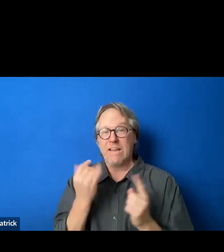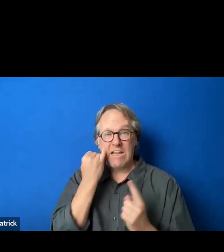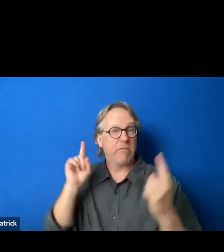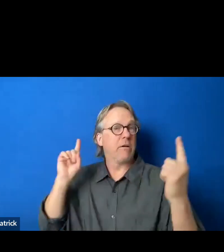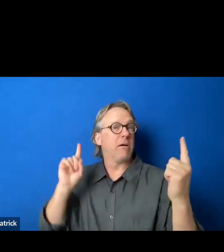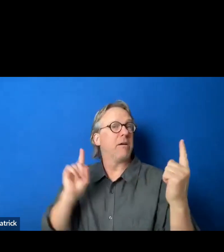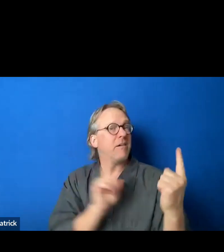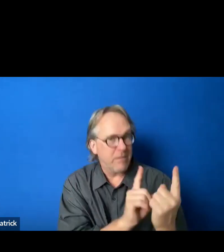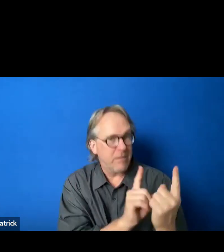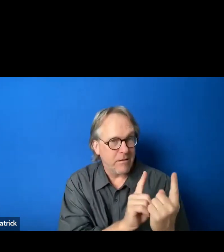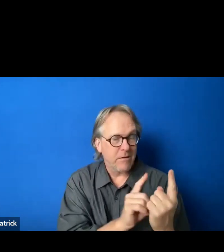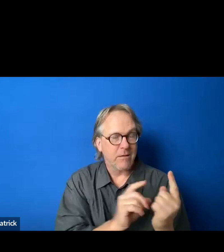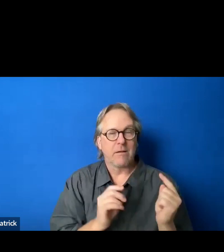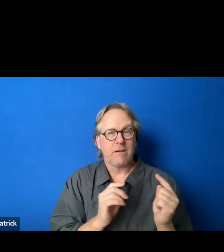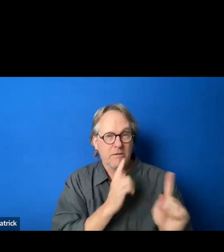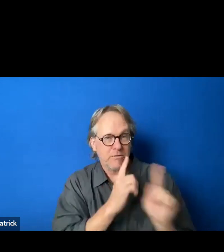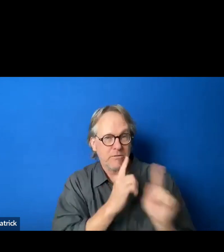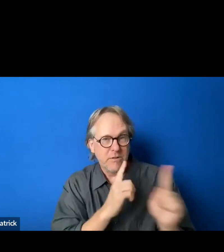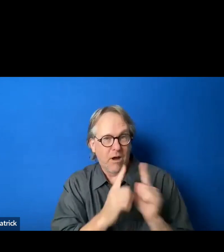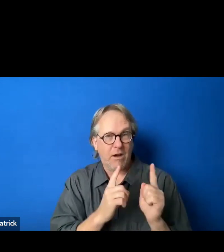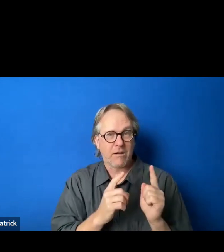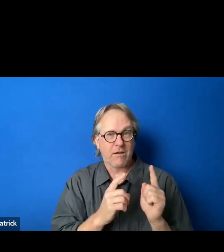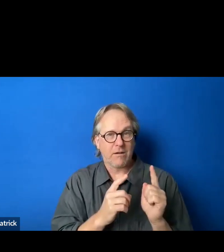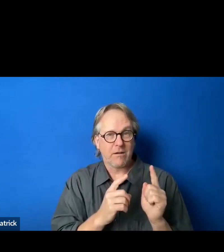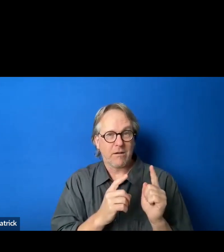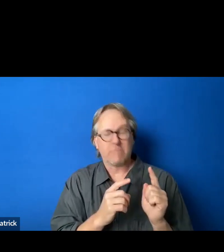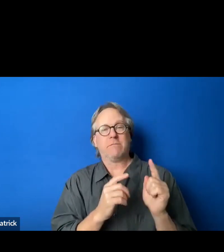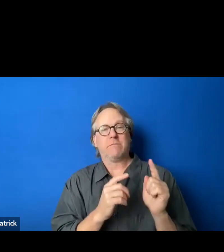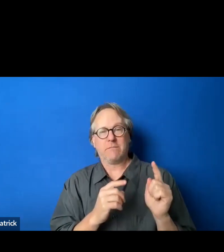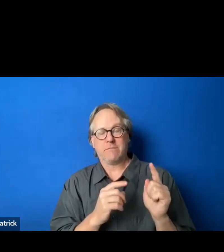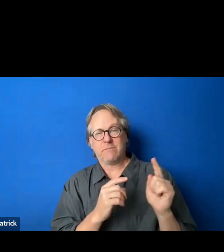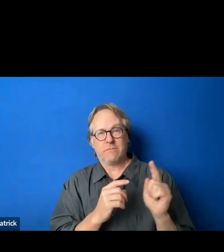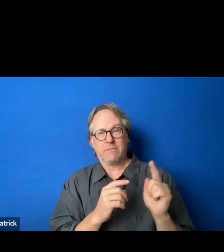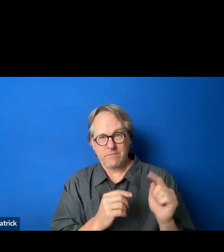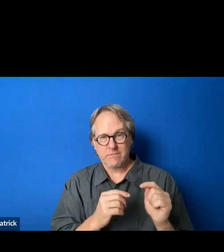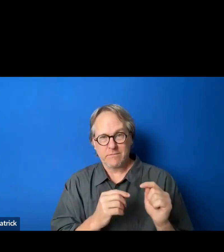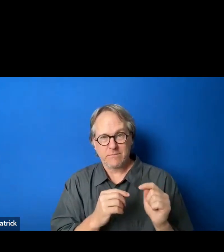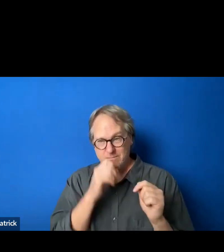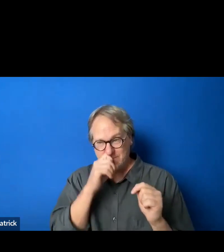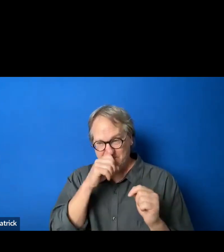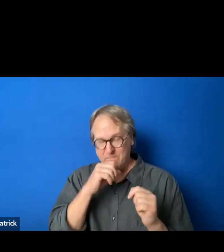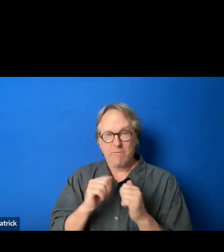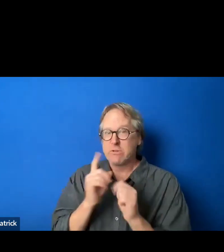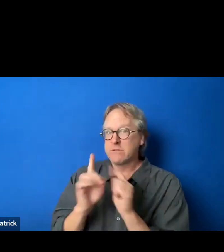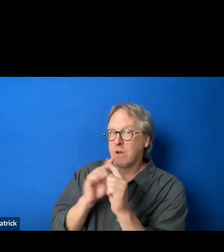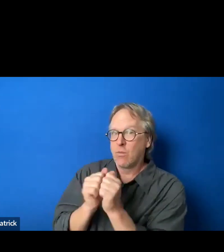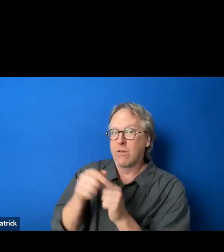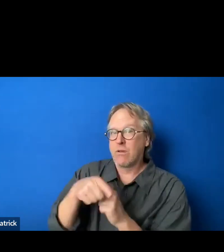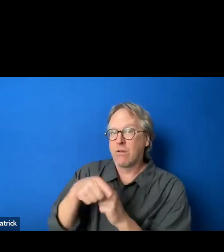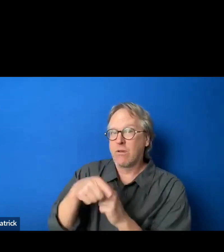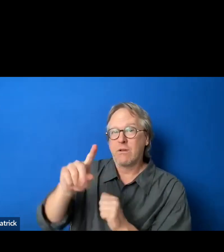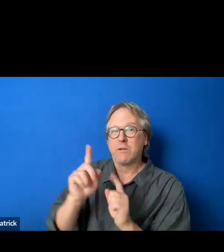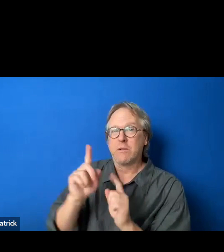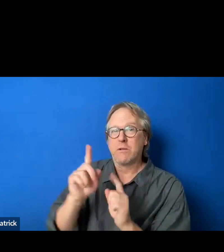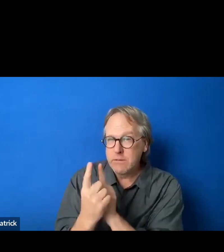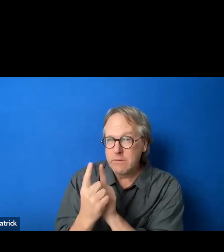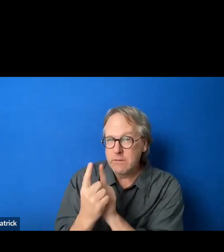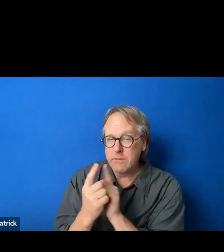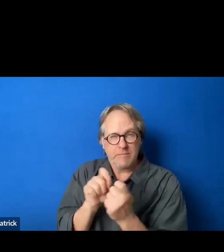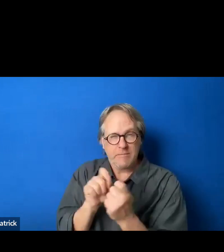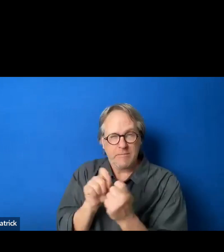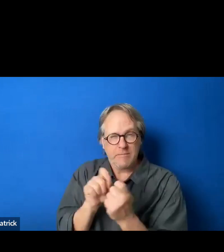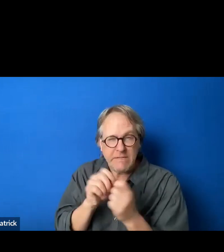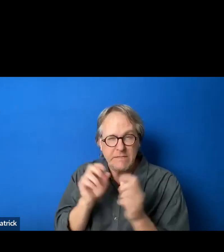in the way we talk and think with each other is really based on a narrow set of norms.